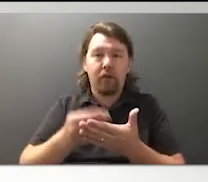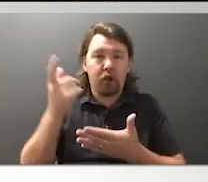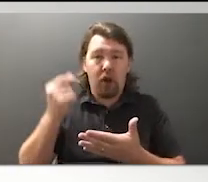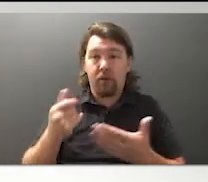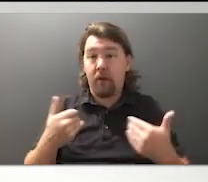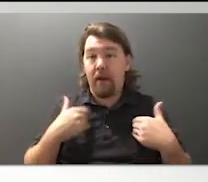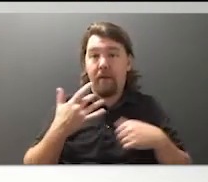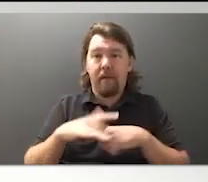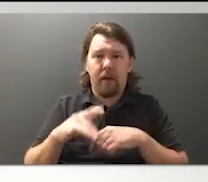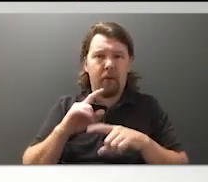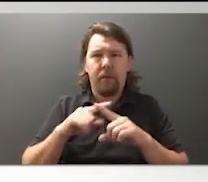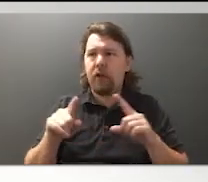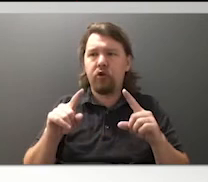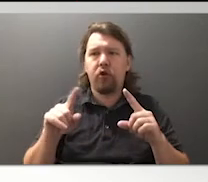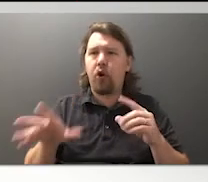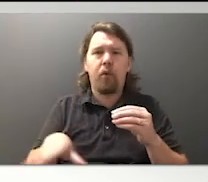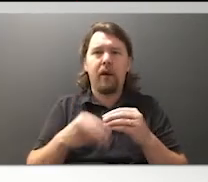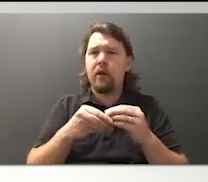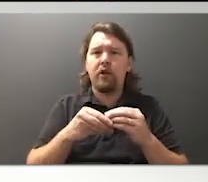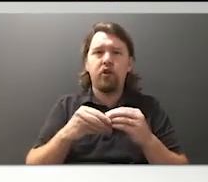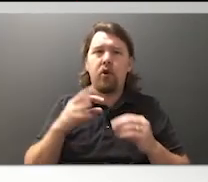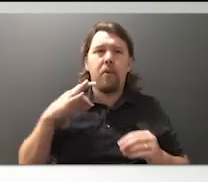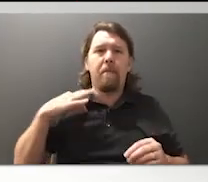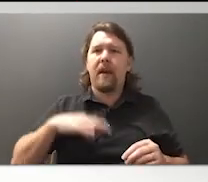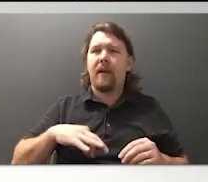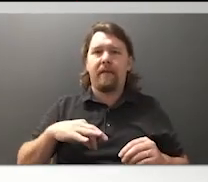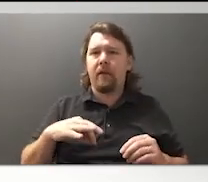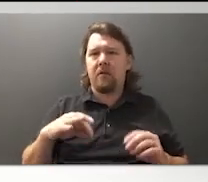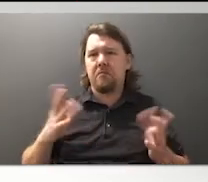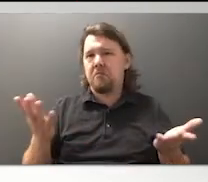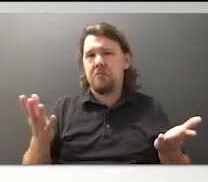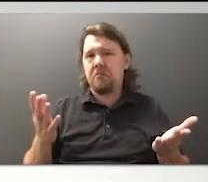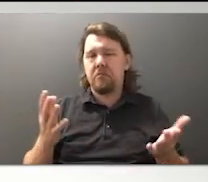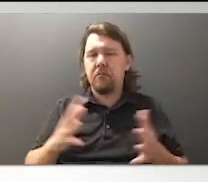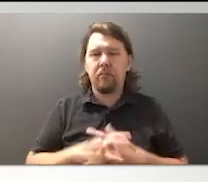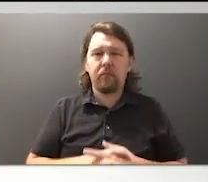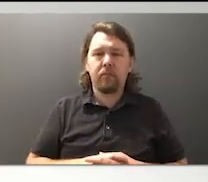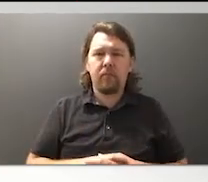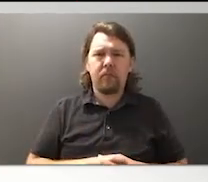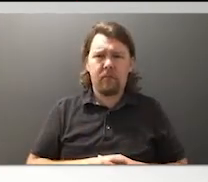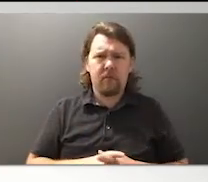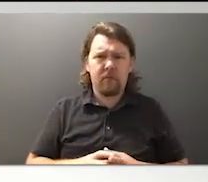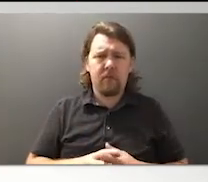no additional benefit per se. Is there any?